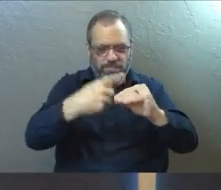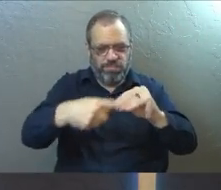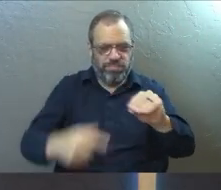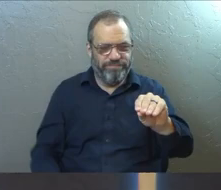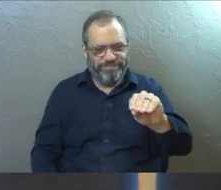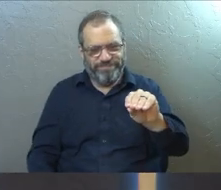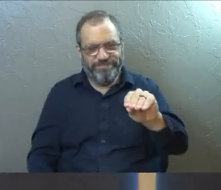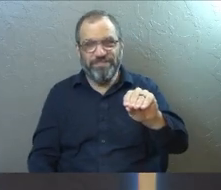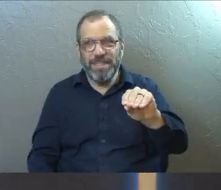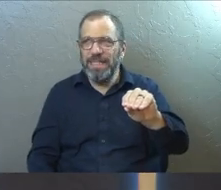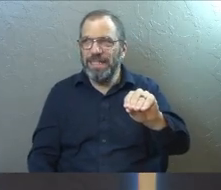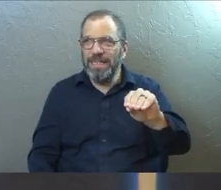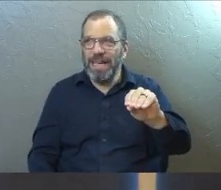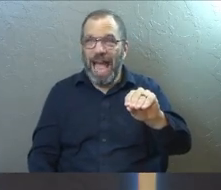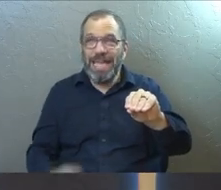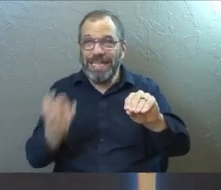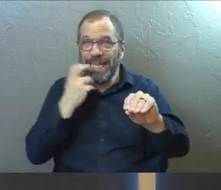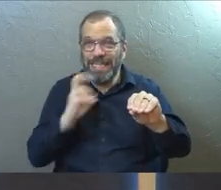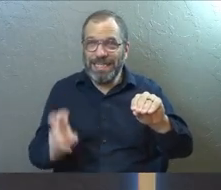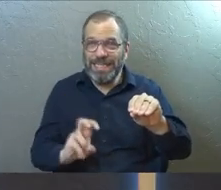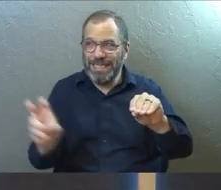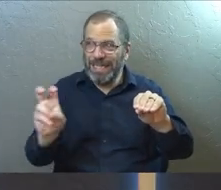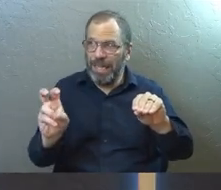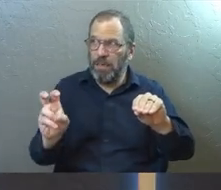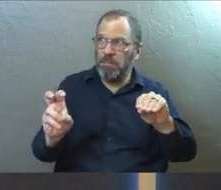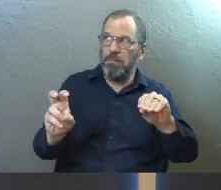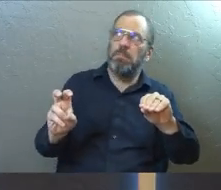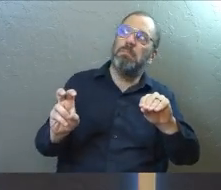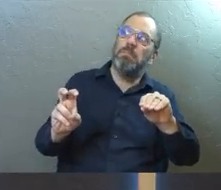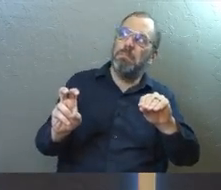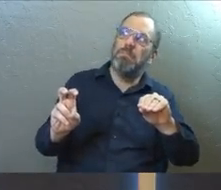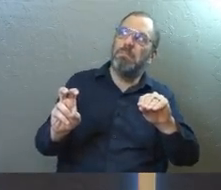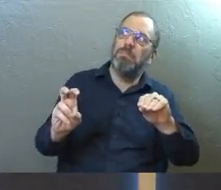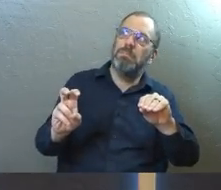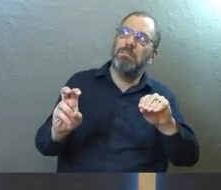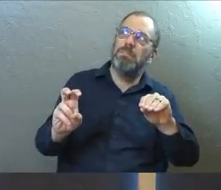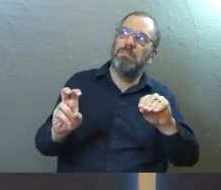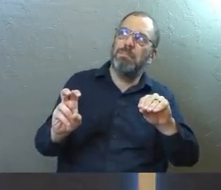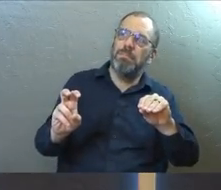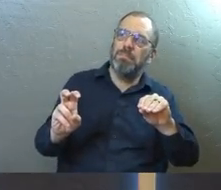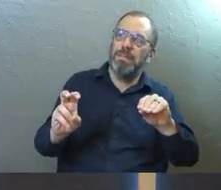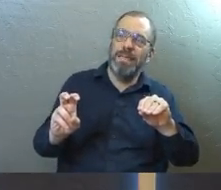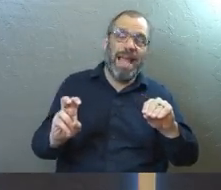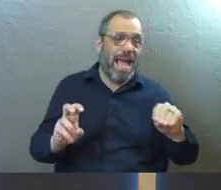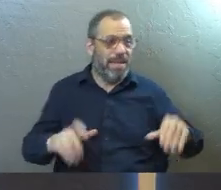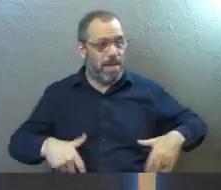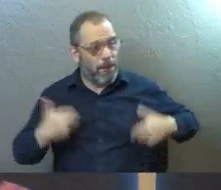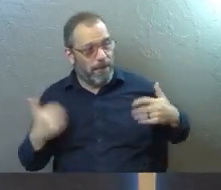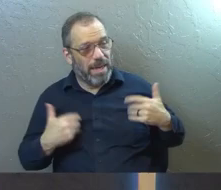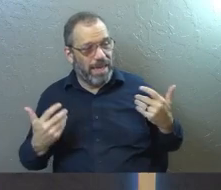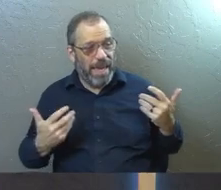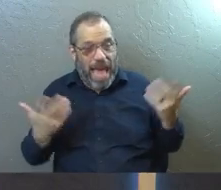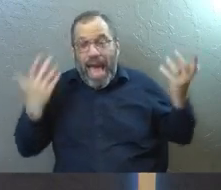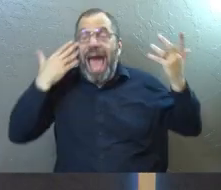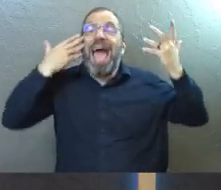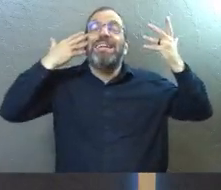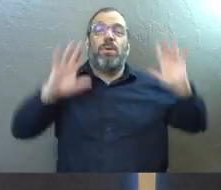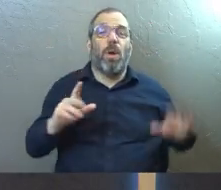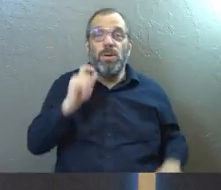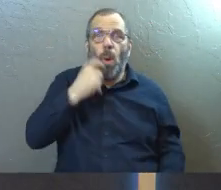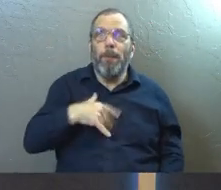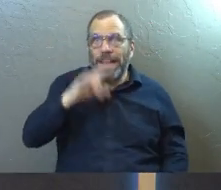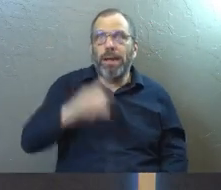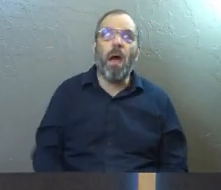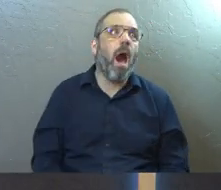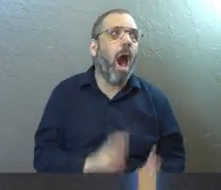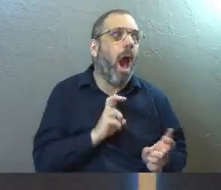you know? And then she pulls out a snake, and I'm like, this is even worse, you know? It just gets this thing that wasn't a monkey but looked like him. I don't know, guys. But it was cool. My